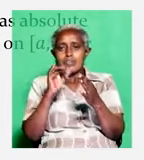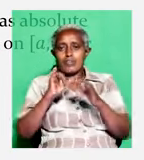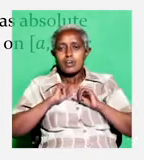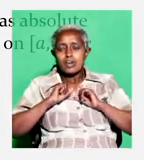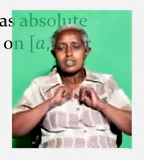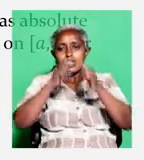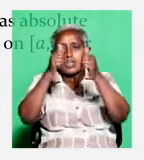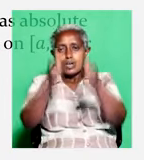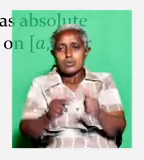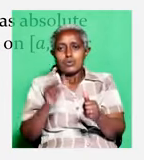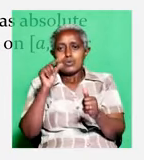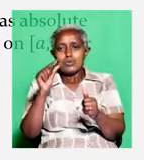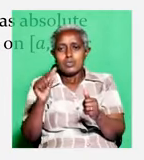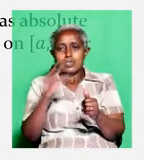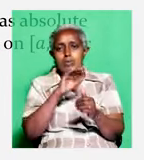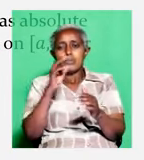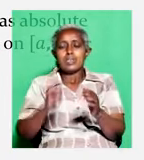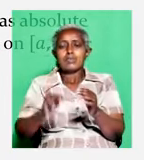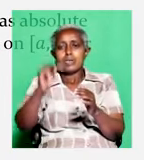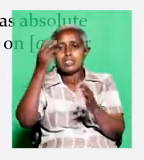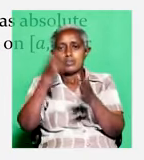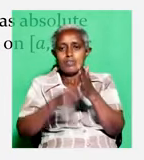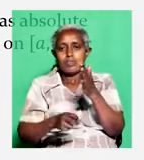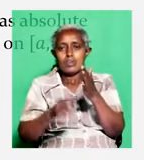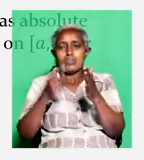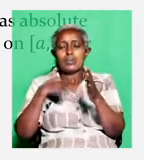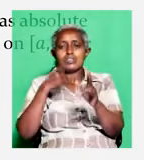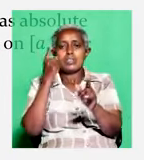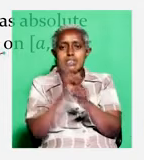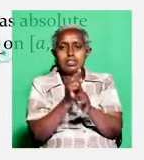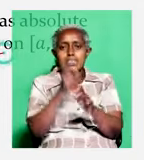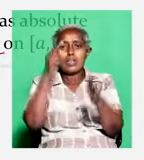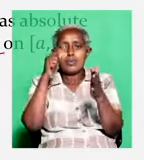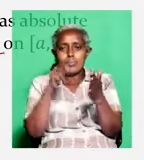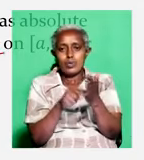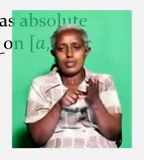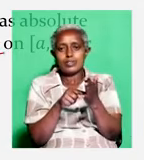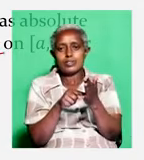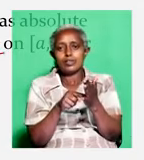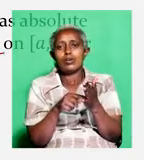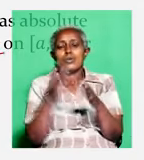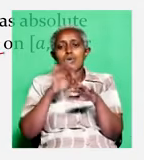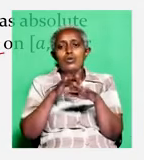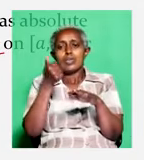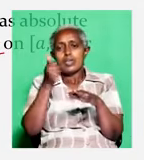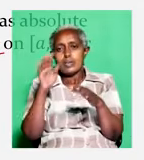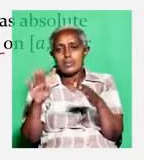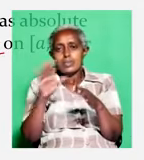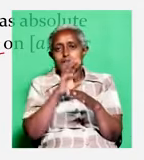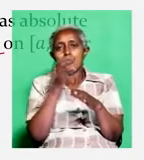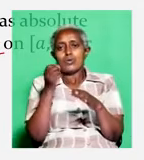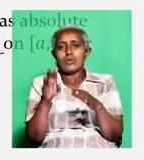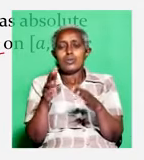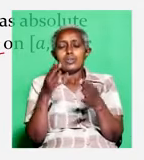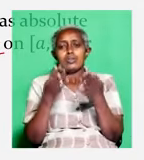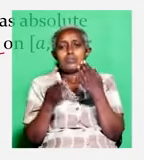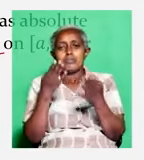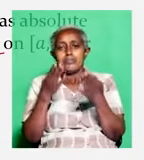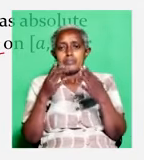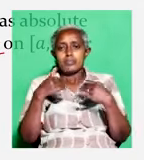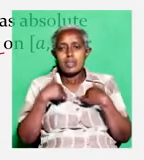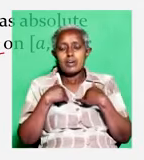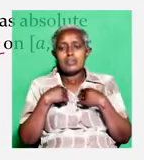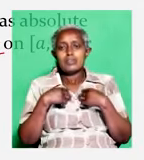absolute minimum and maximum value at the critical points on AB, or it may have